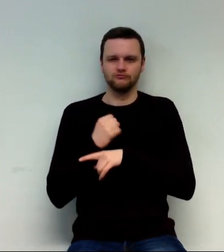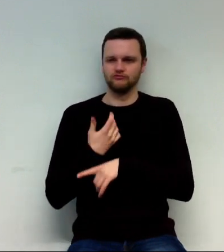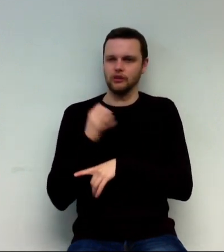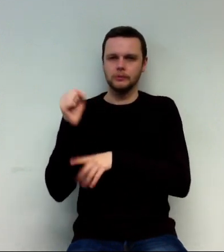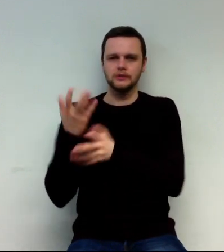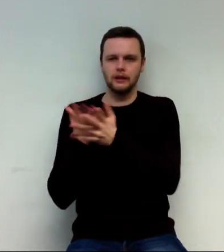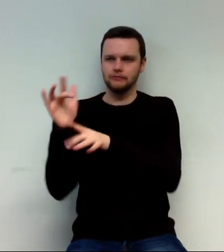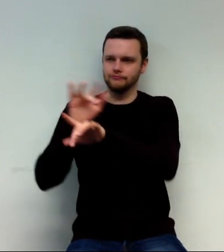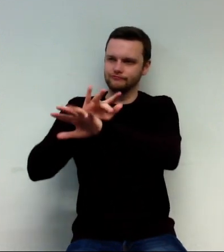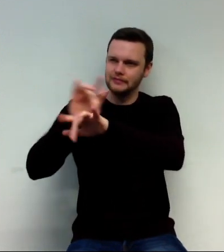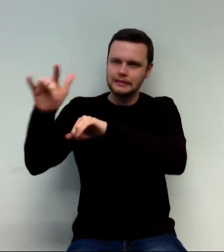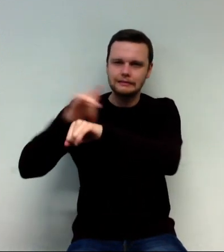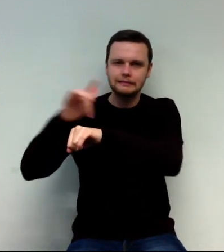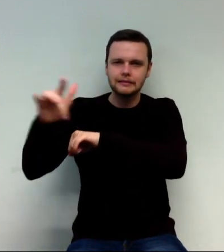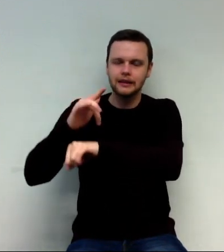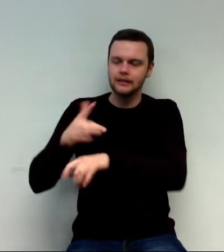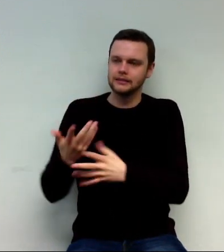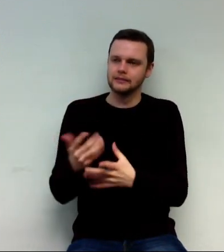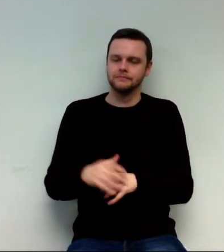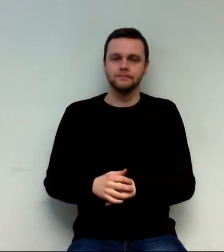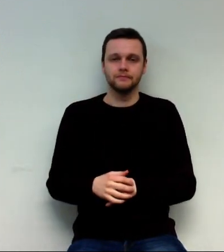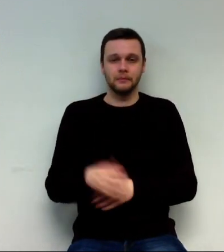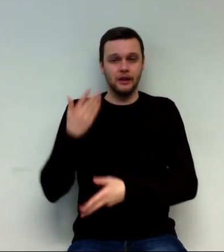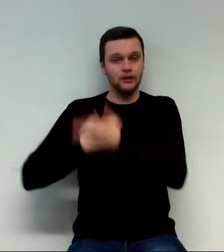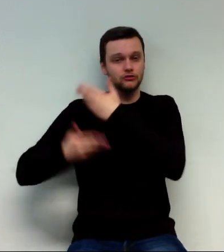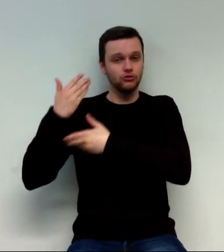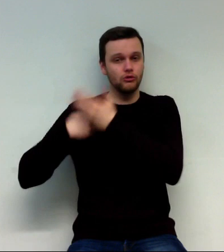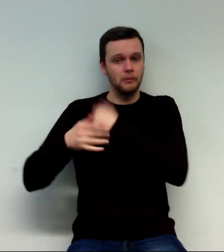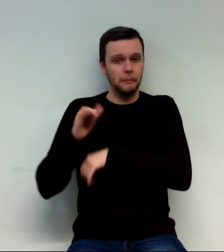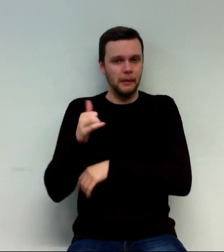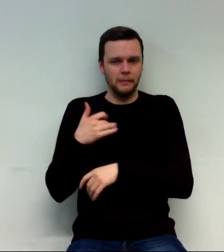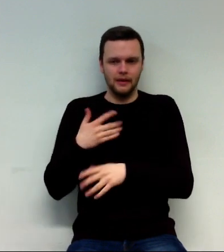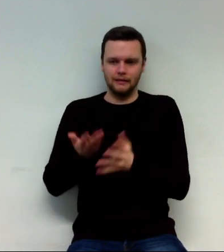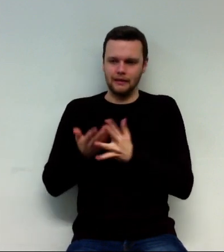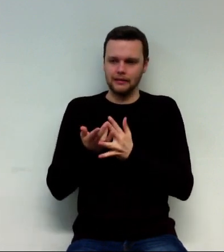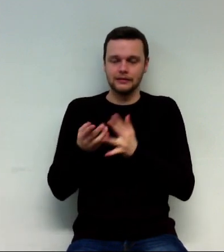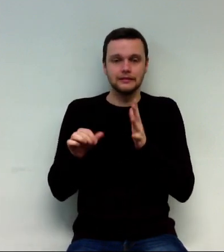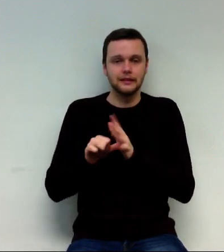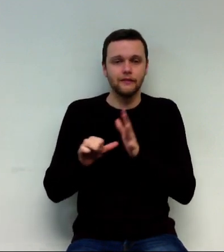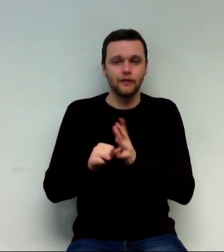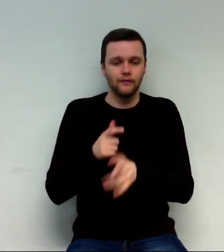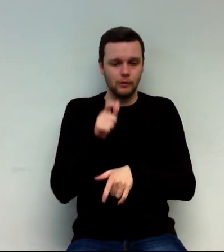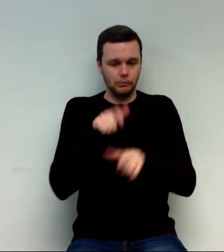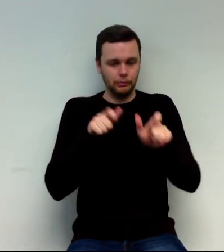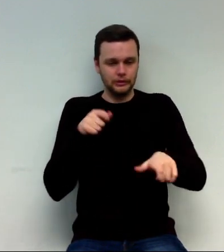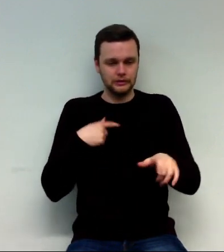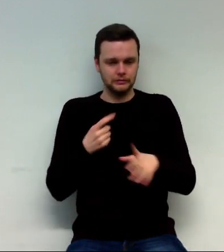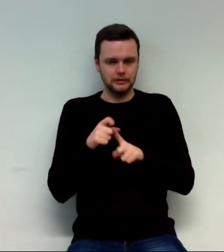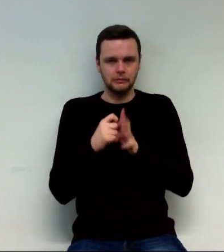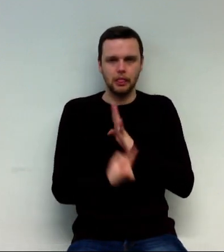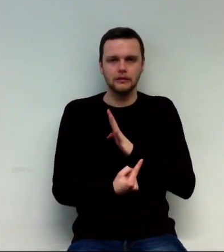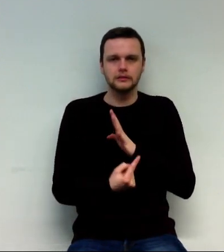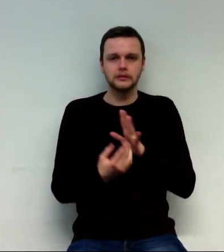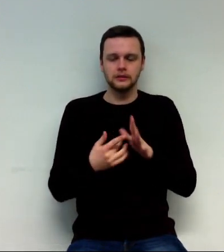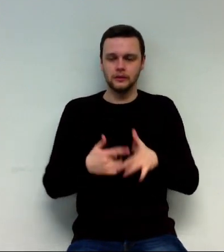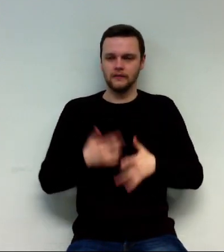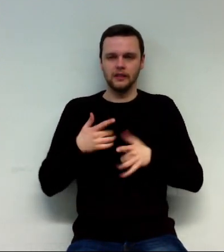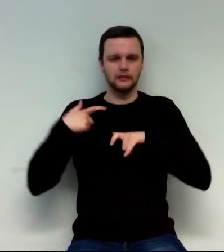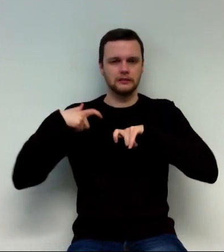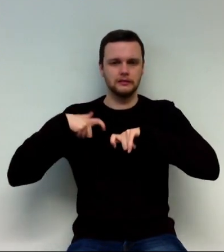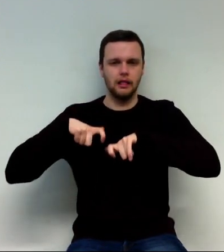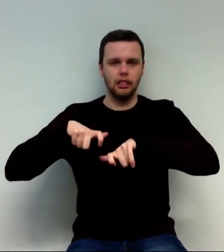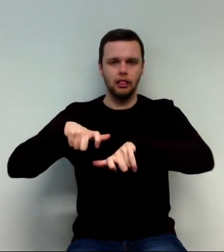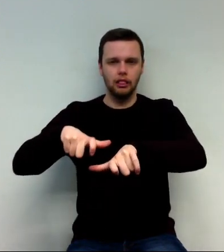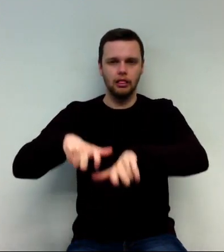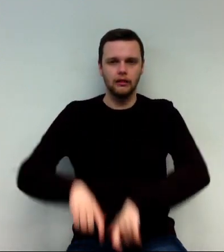They don't know, because historically access might have been quite difficult for disabled people, so they'd think it's probably still like that.